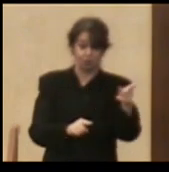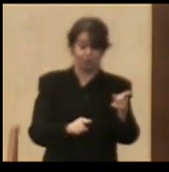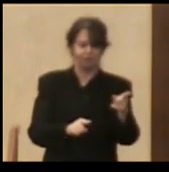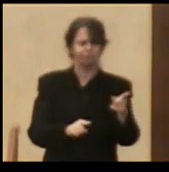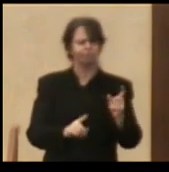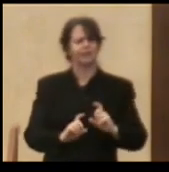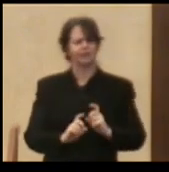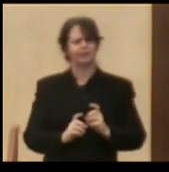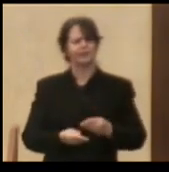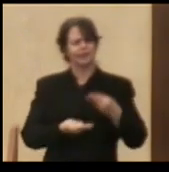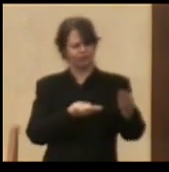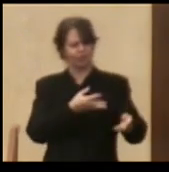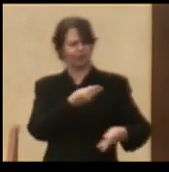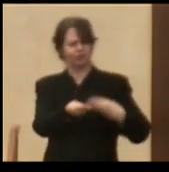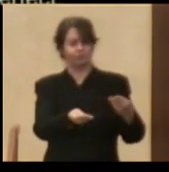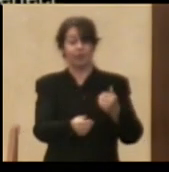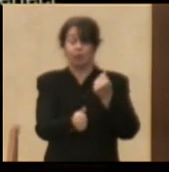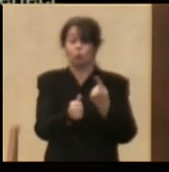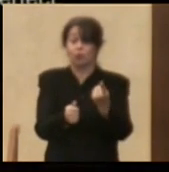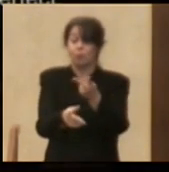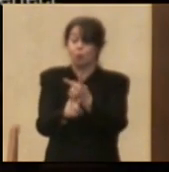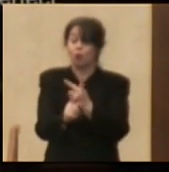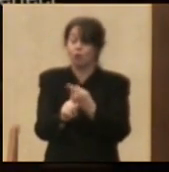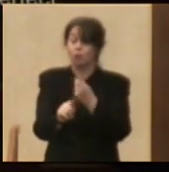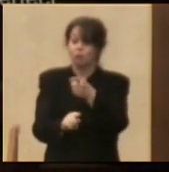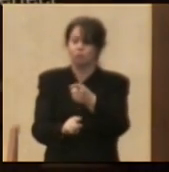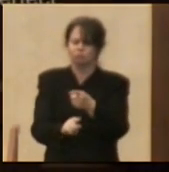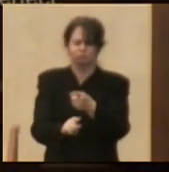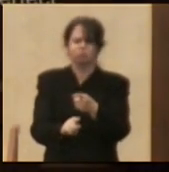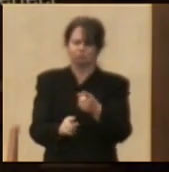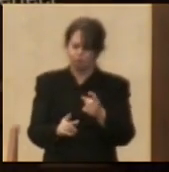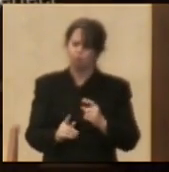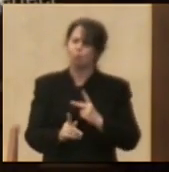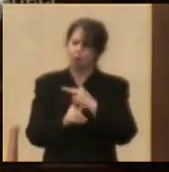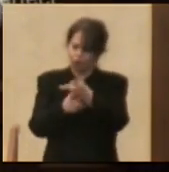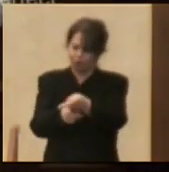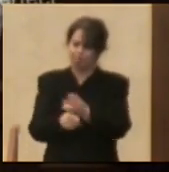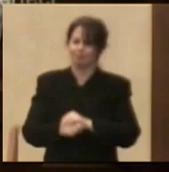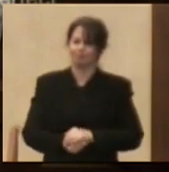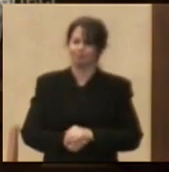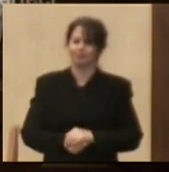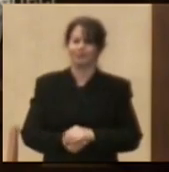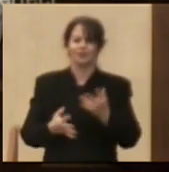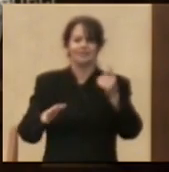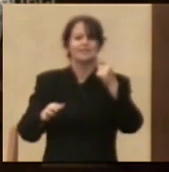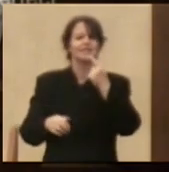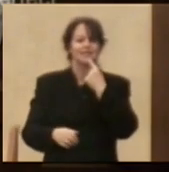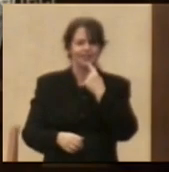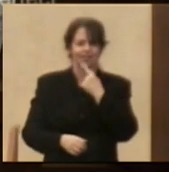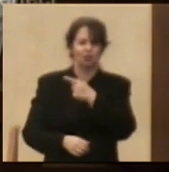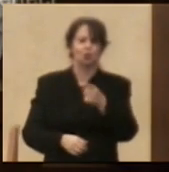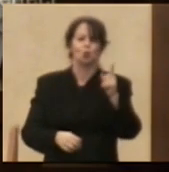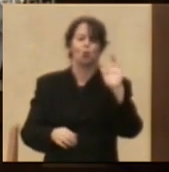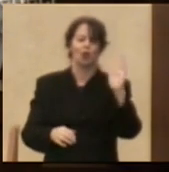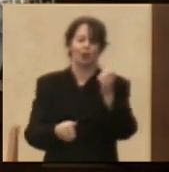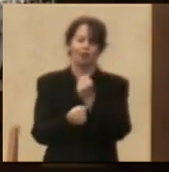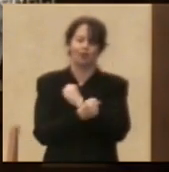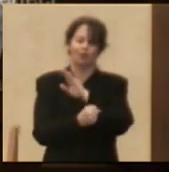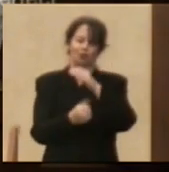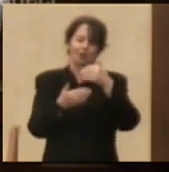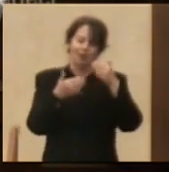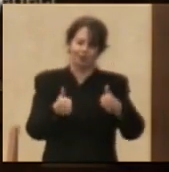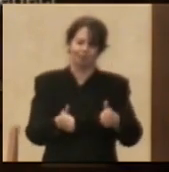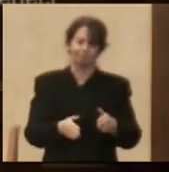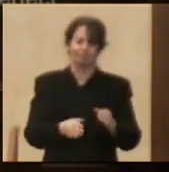refuse anyone who wants to borrow from you. You have heard that it was said, you shall love your neighbor